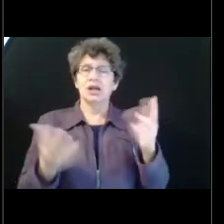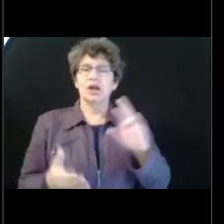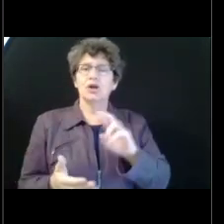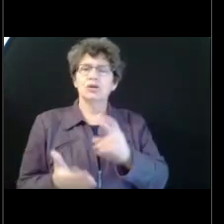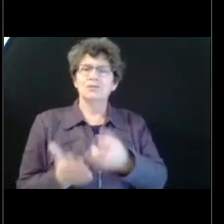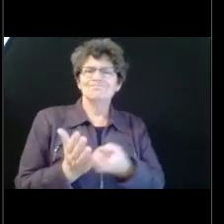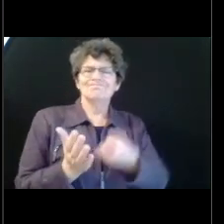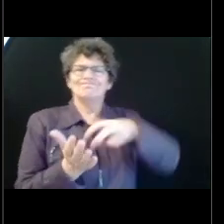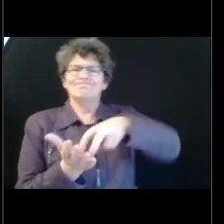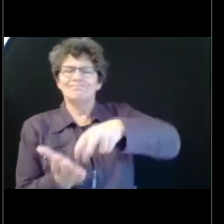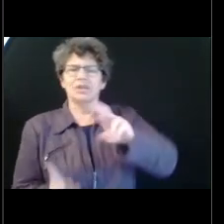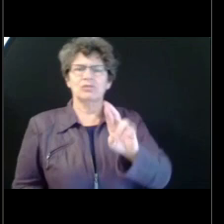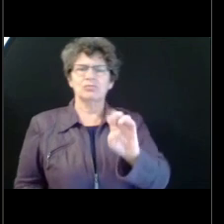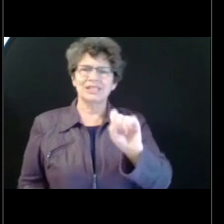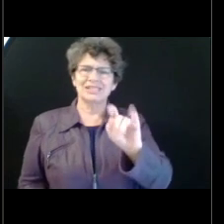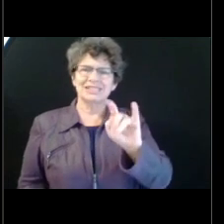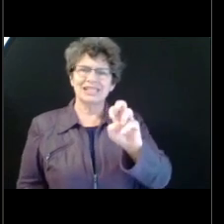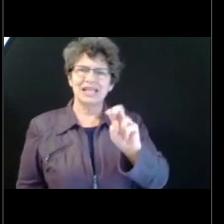you part of what's in an article.